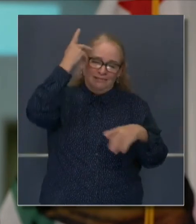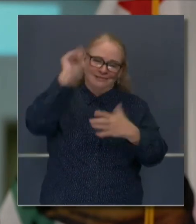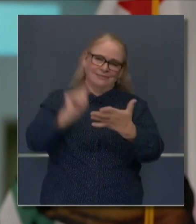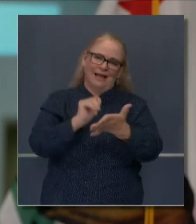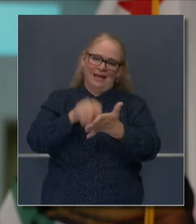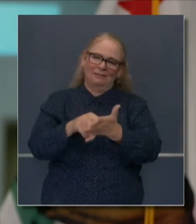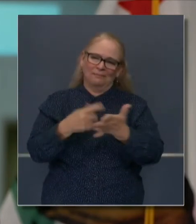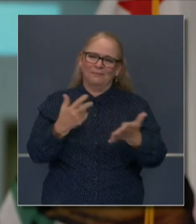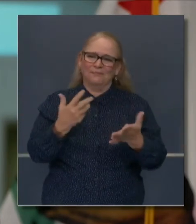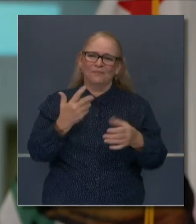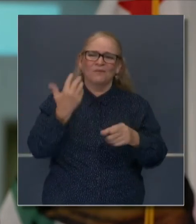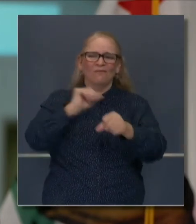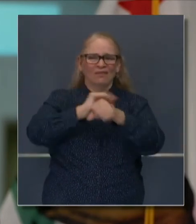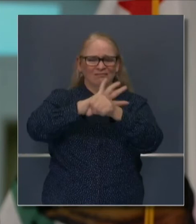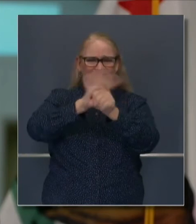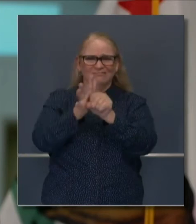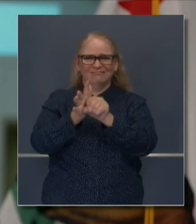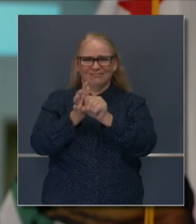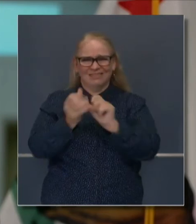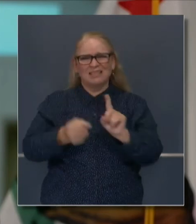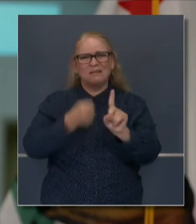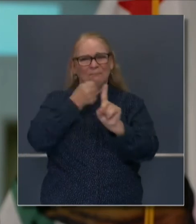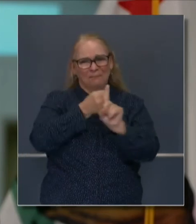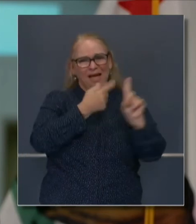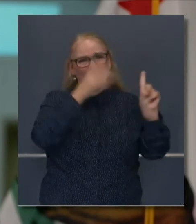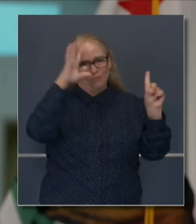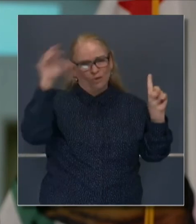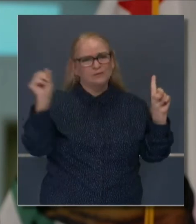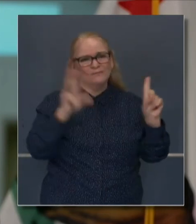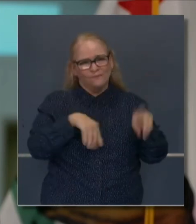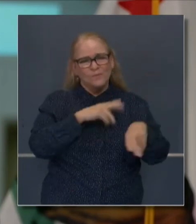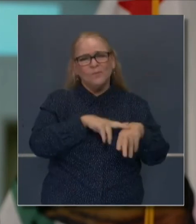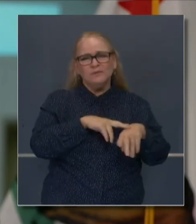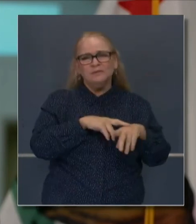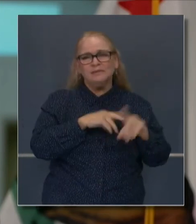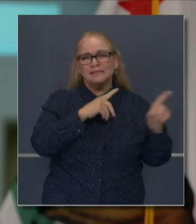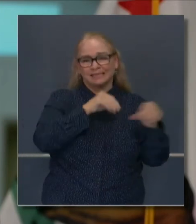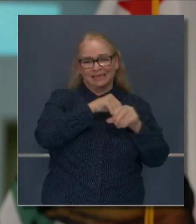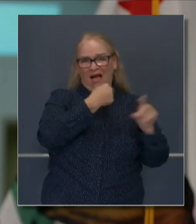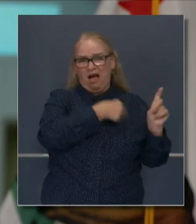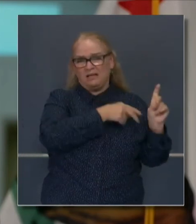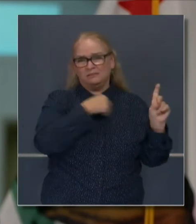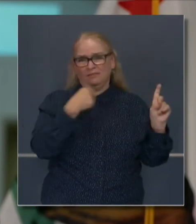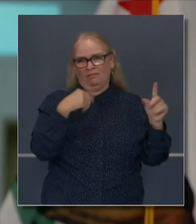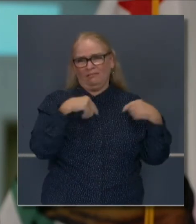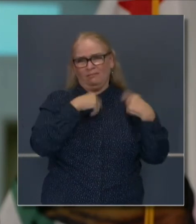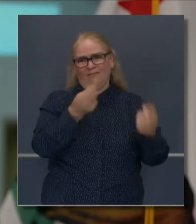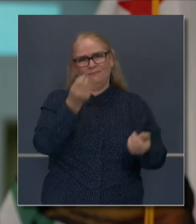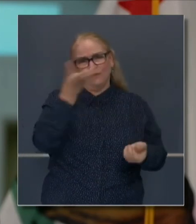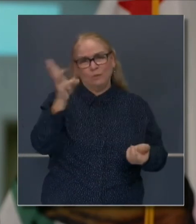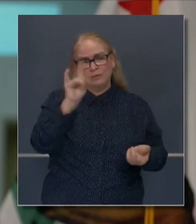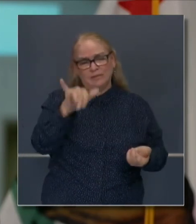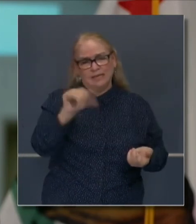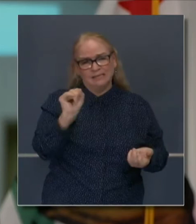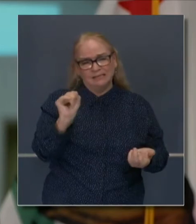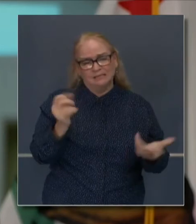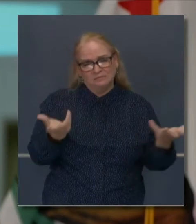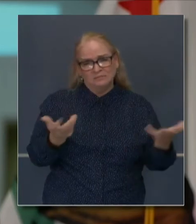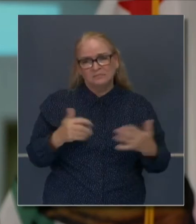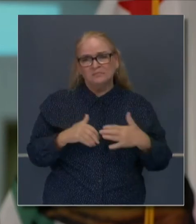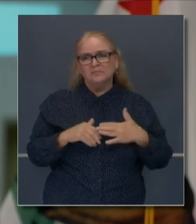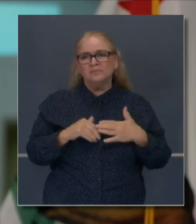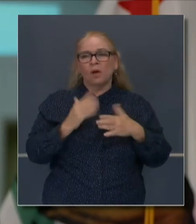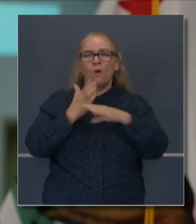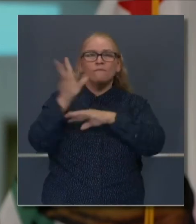directly and quite significantly. He's been in the hospital the last number of days. 200,000+ people have lost their lives, lost a loved one.